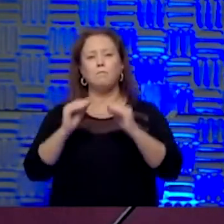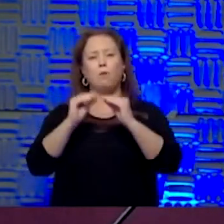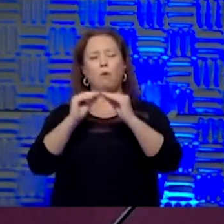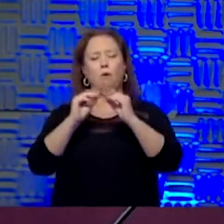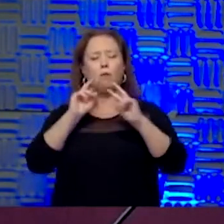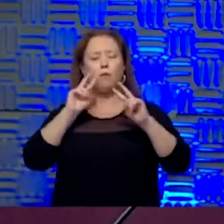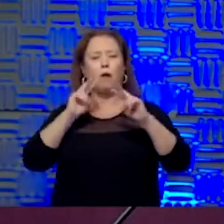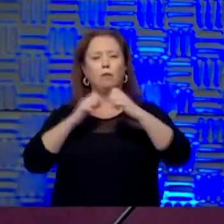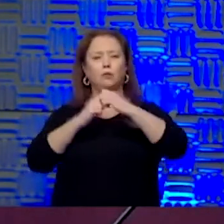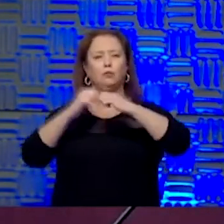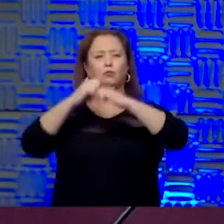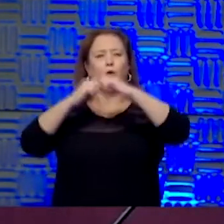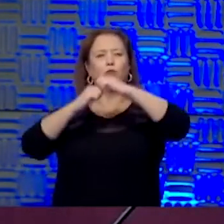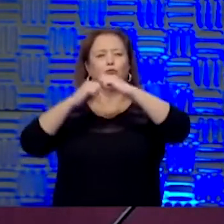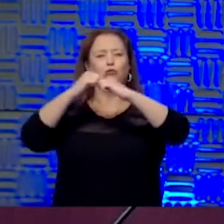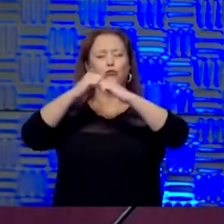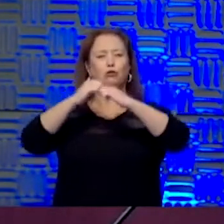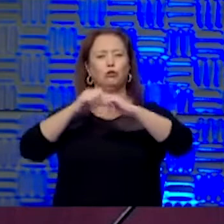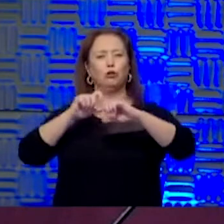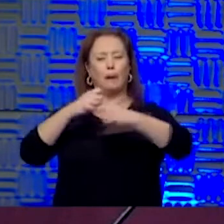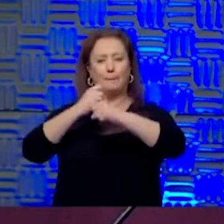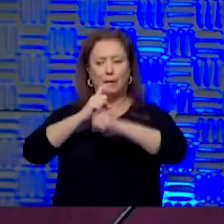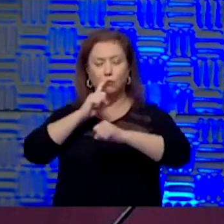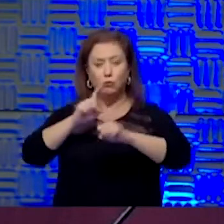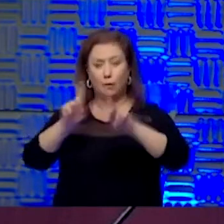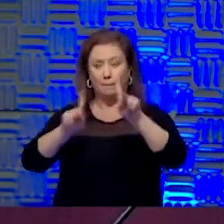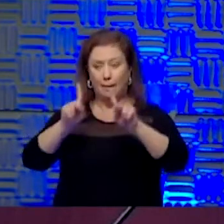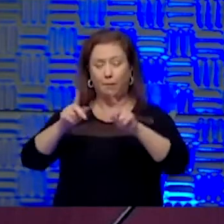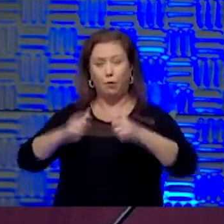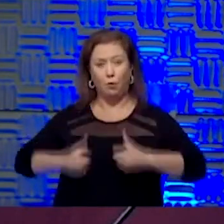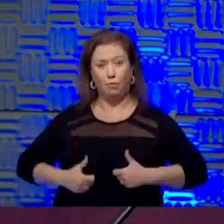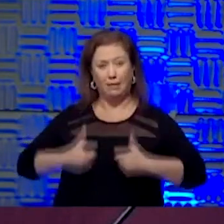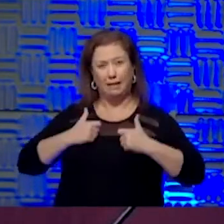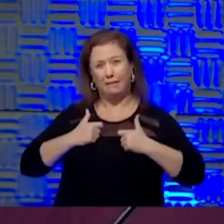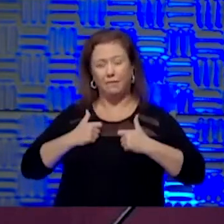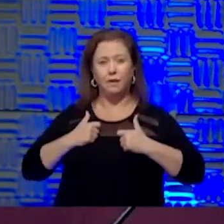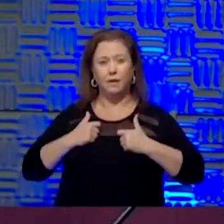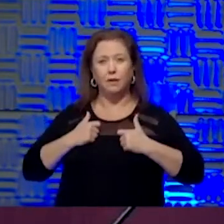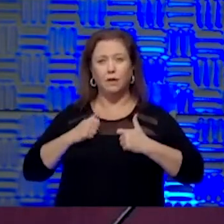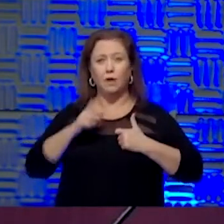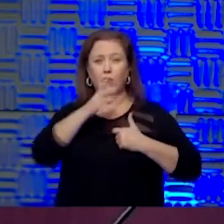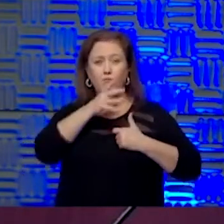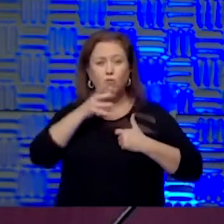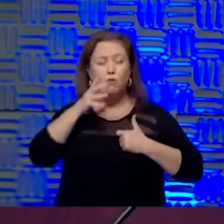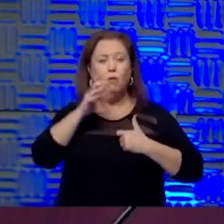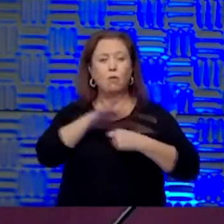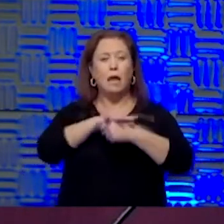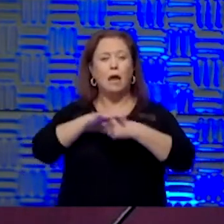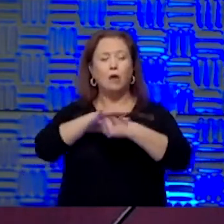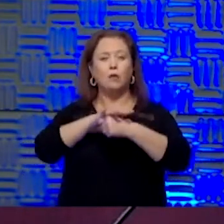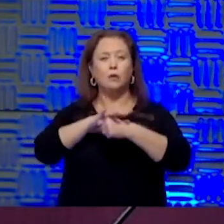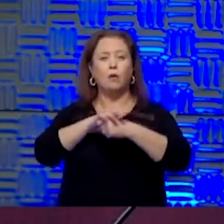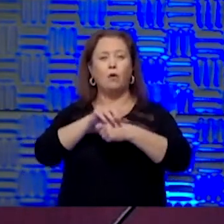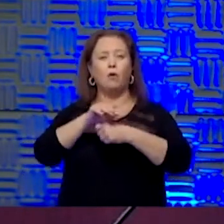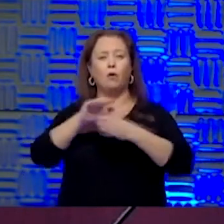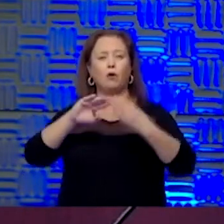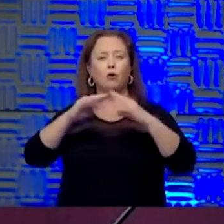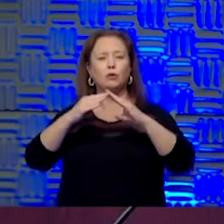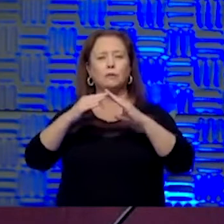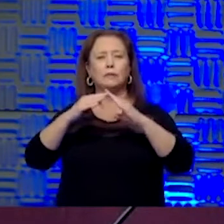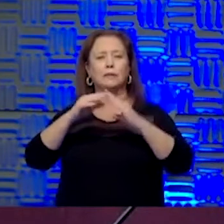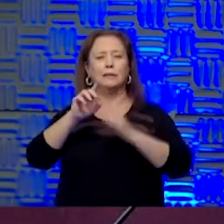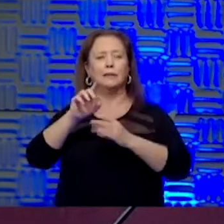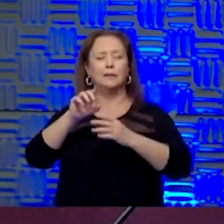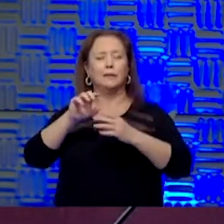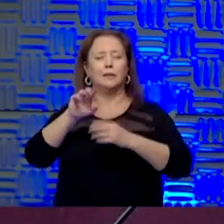infrastructure again to help with making sure that people who live in either rural areas or very urbanized areas that perhaps